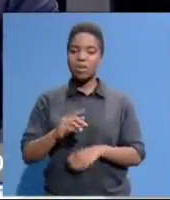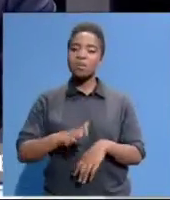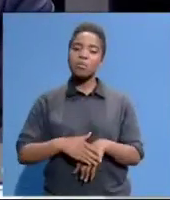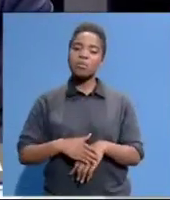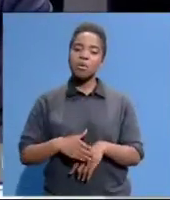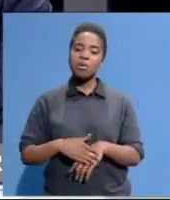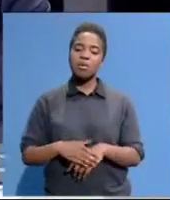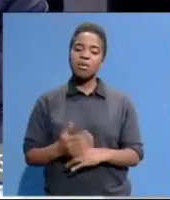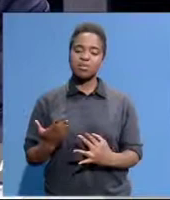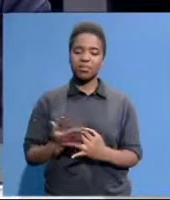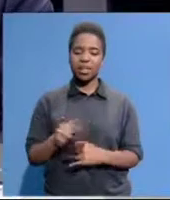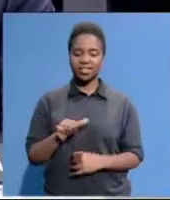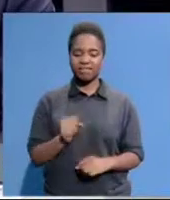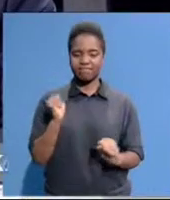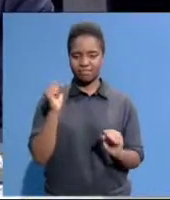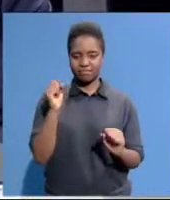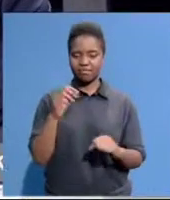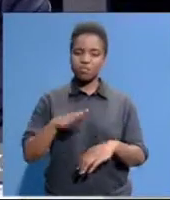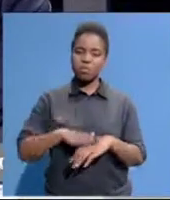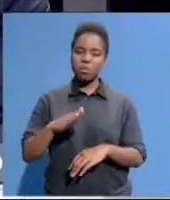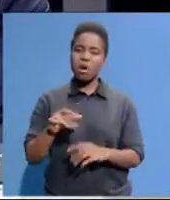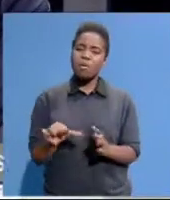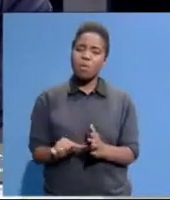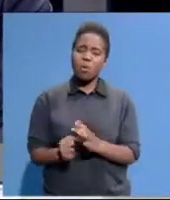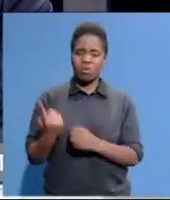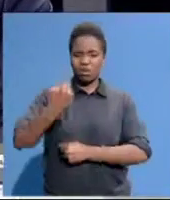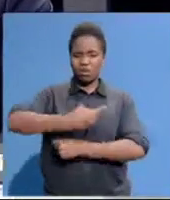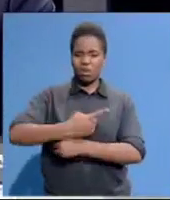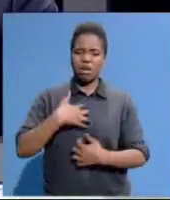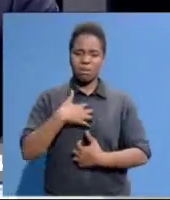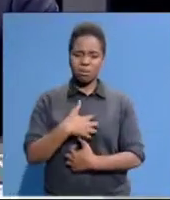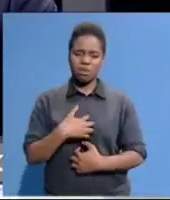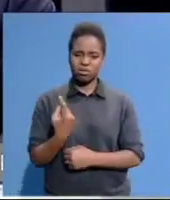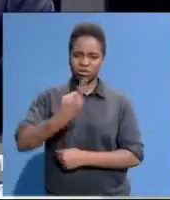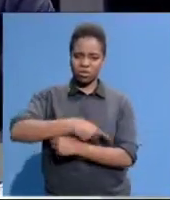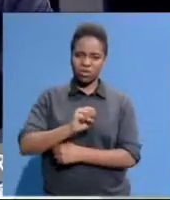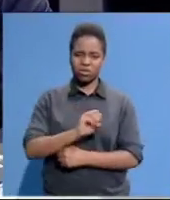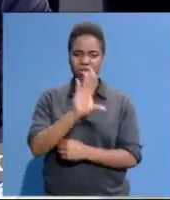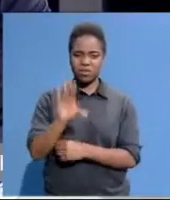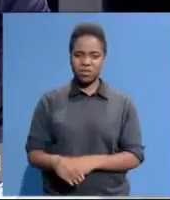Be with us on this very crucial day, an important day, an emotional day for all South Africans.